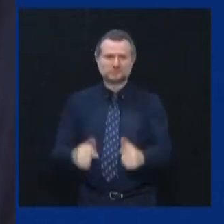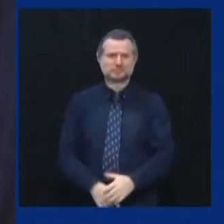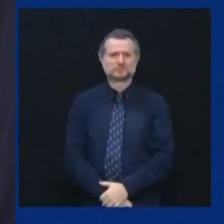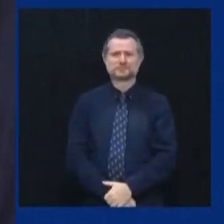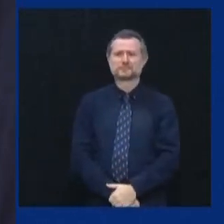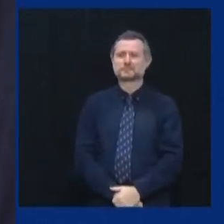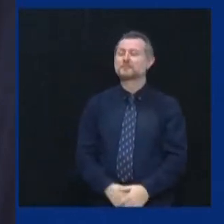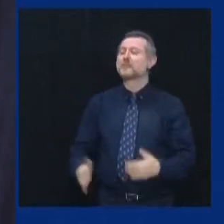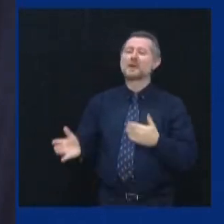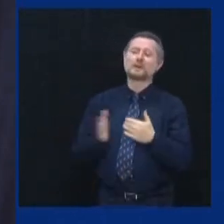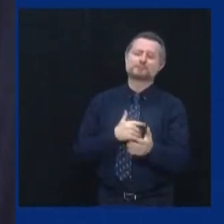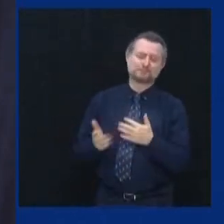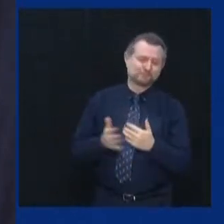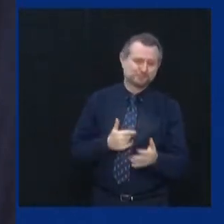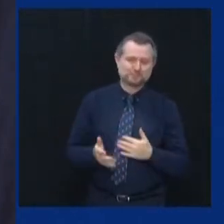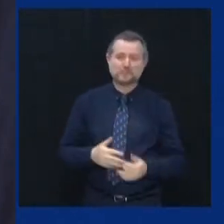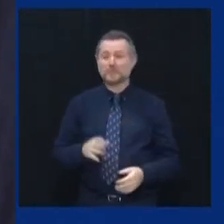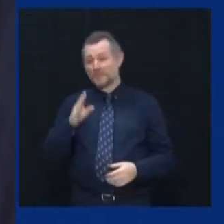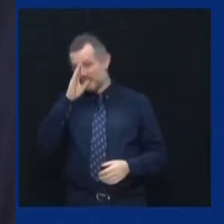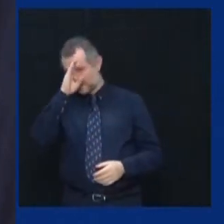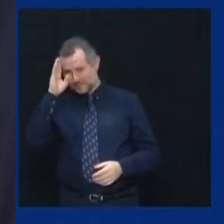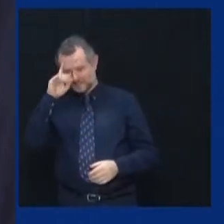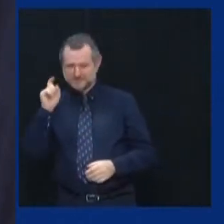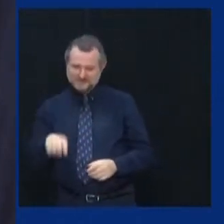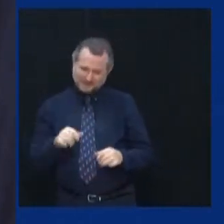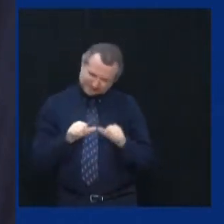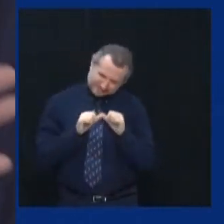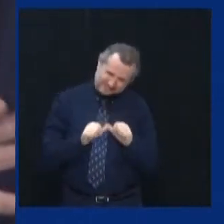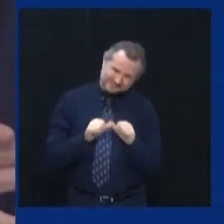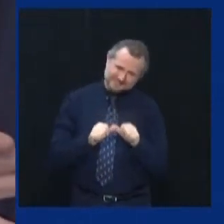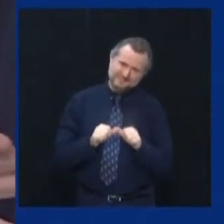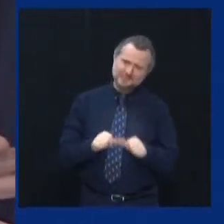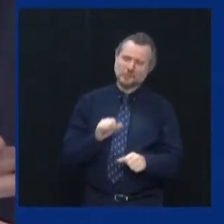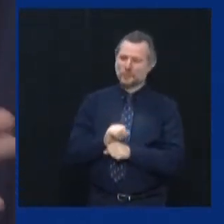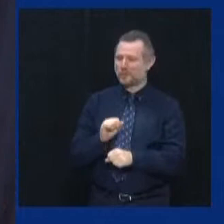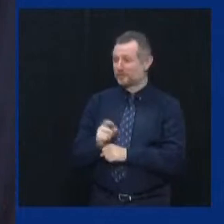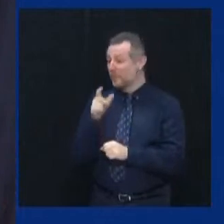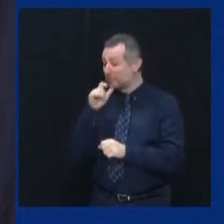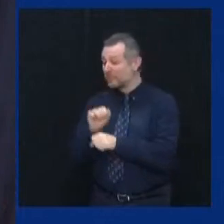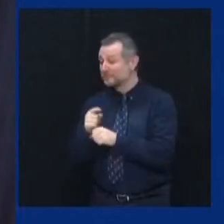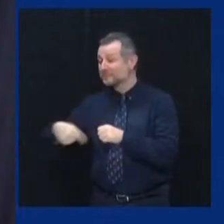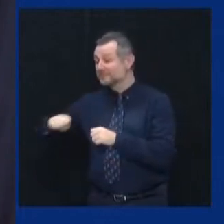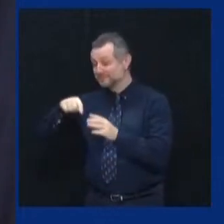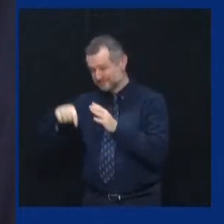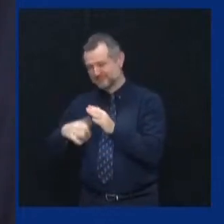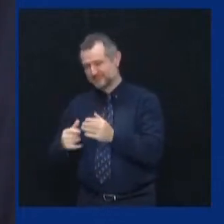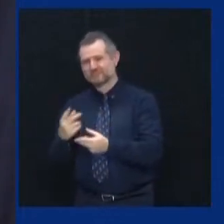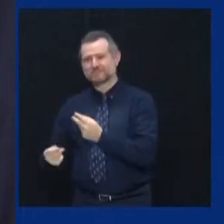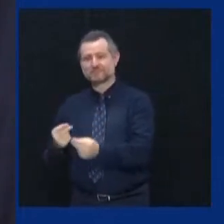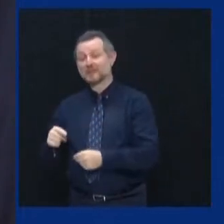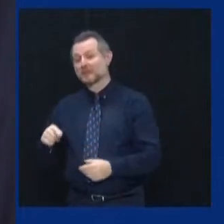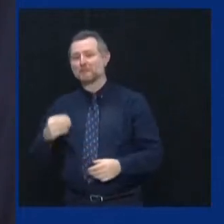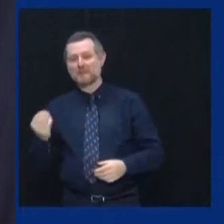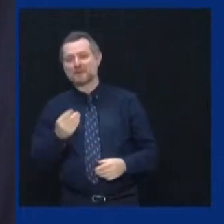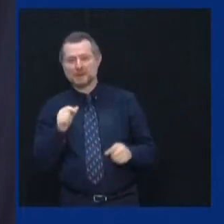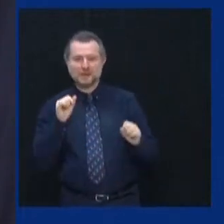But the hospitals have to continue to focus on the healthcare workers. On Monday,